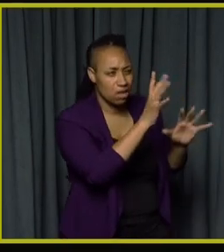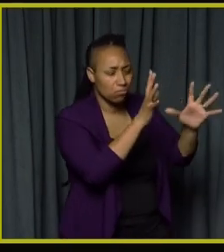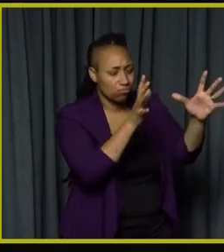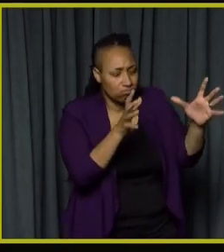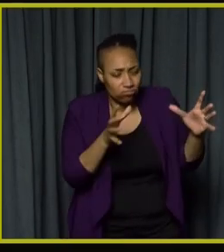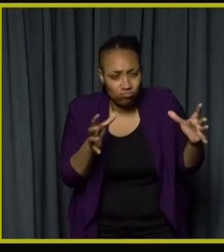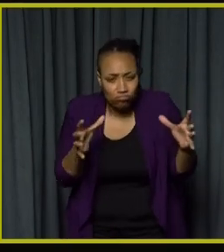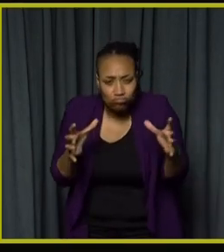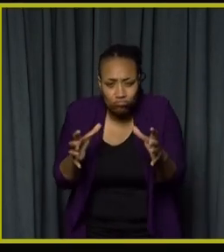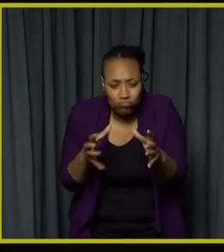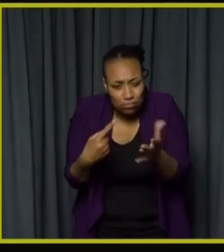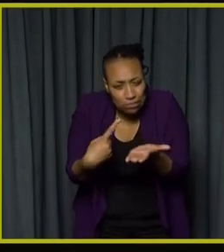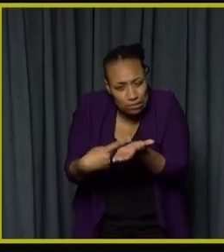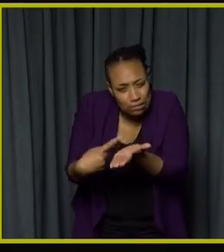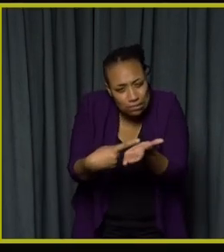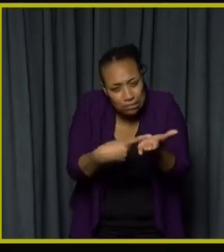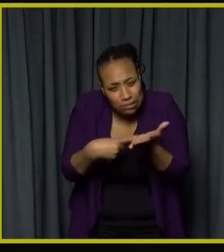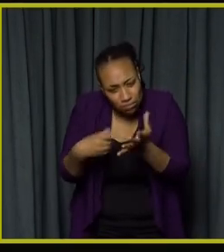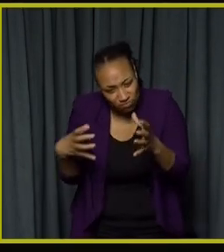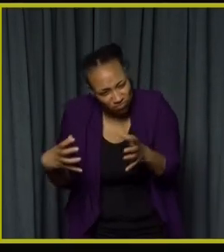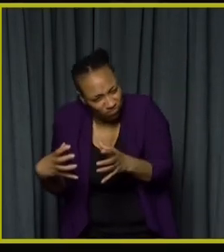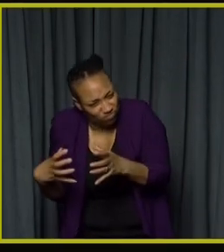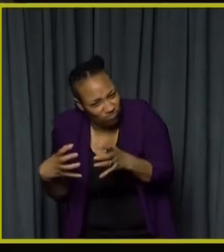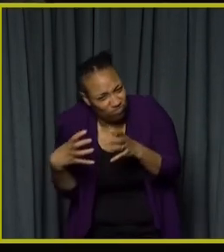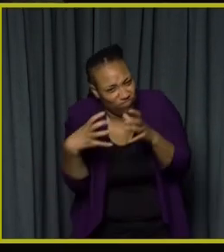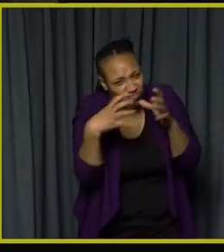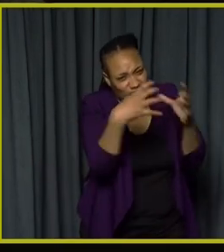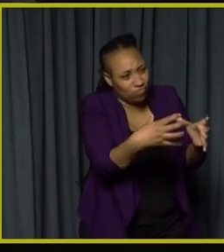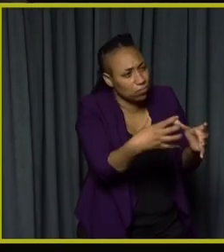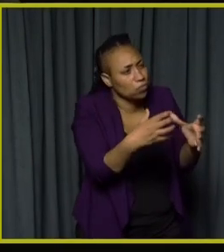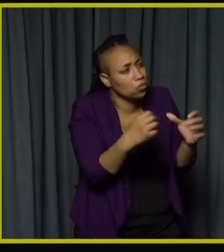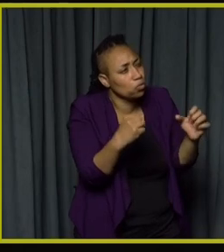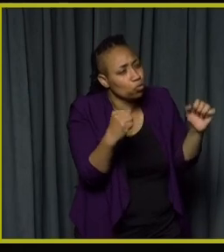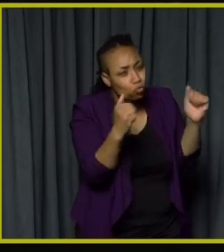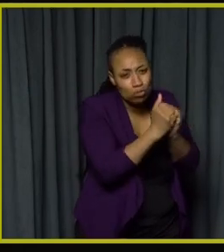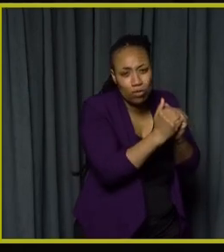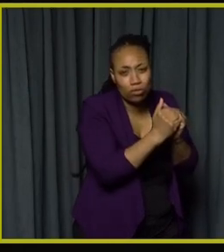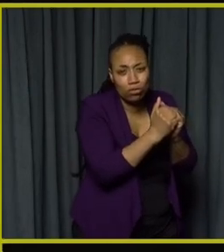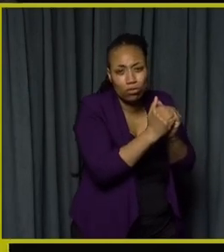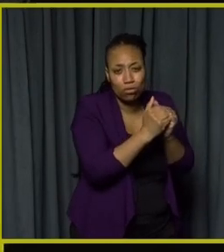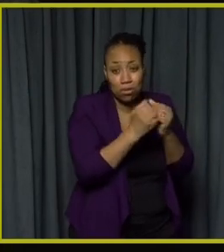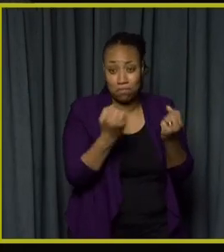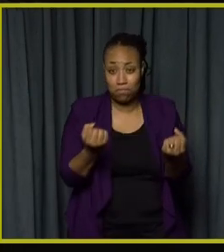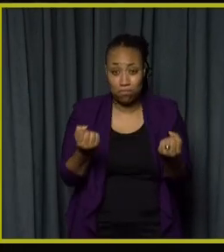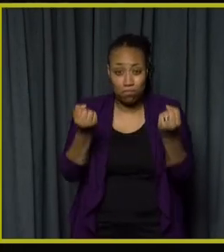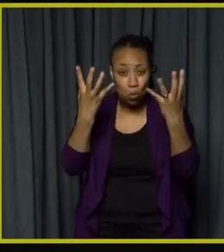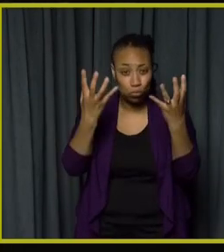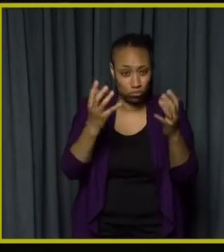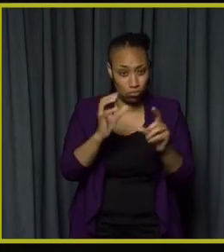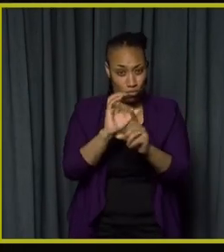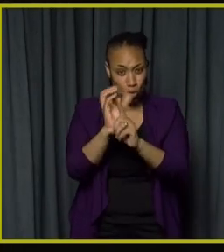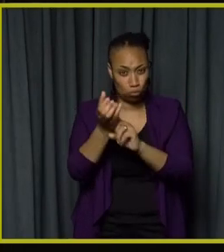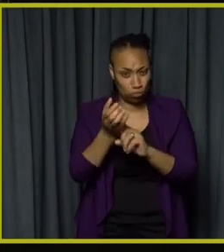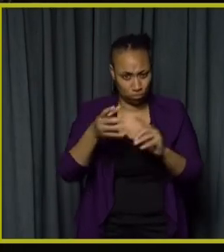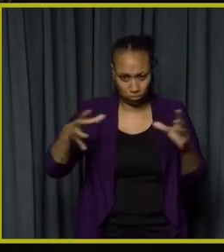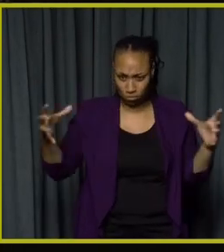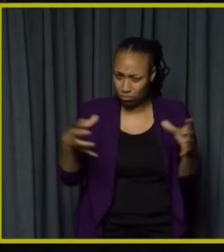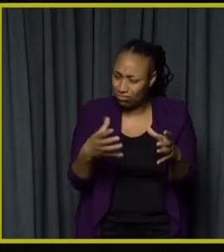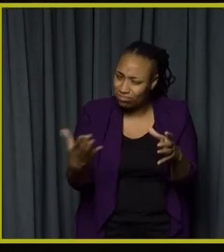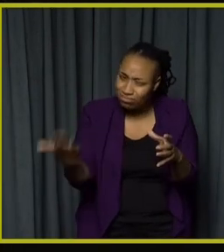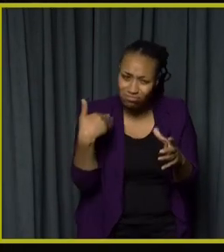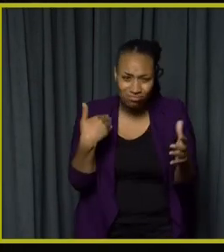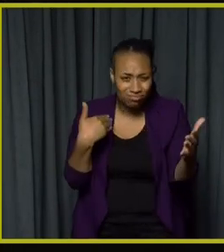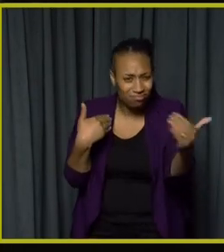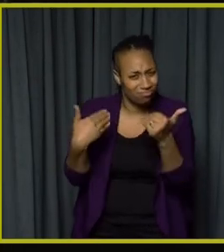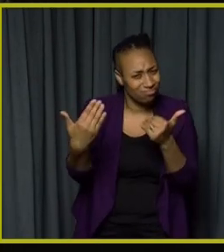they were able to move together. When multicultural coalitions decided it was time to come together in a labor movement after World War